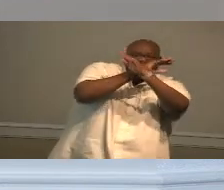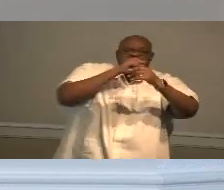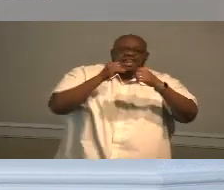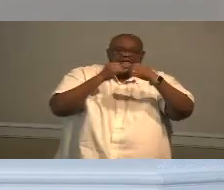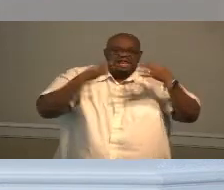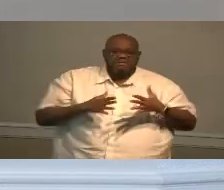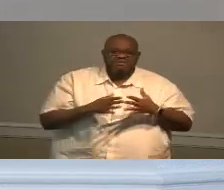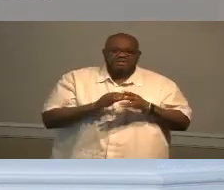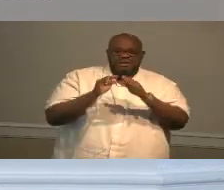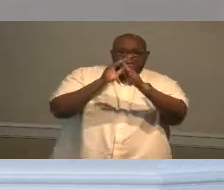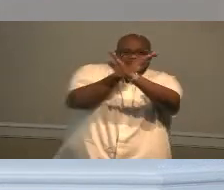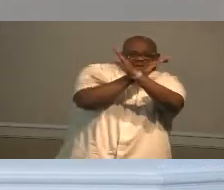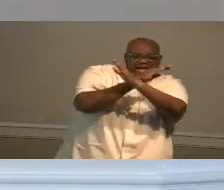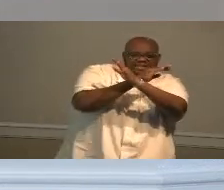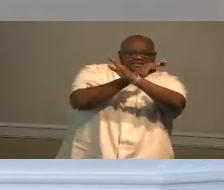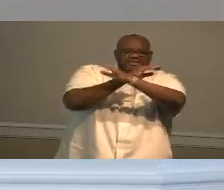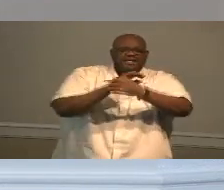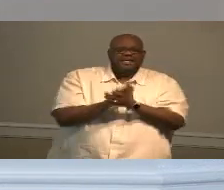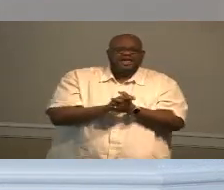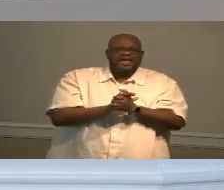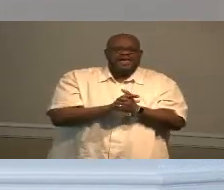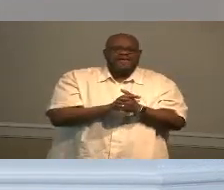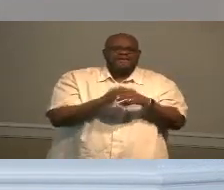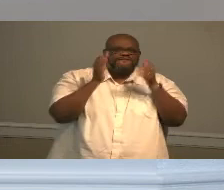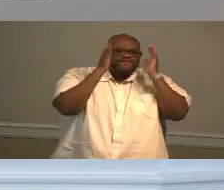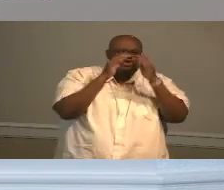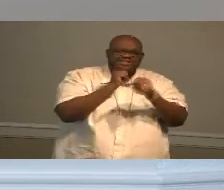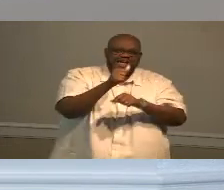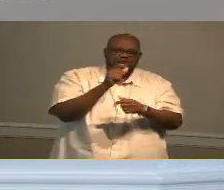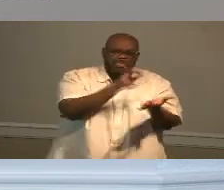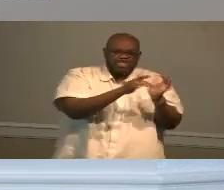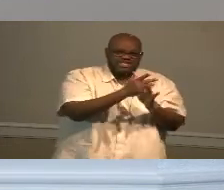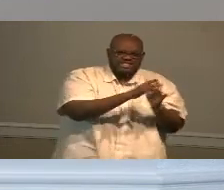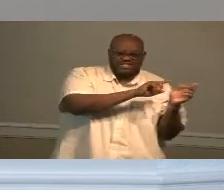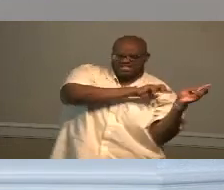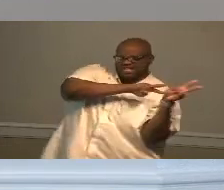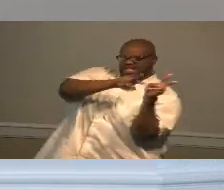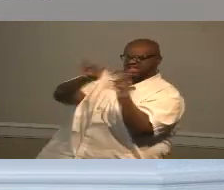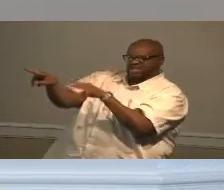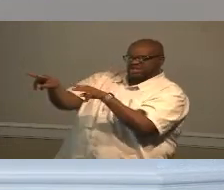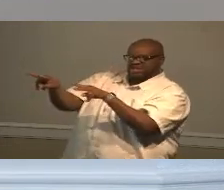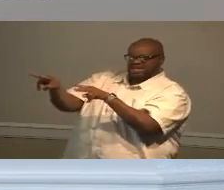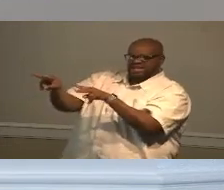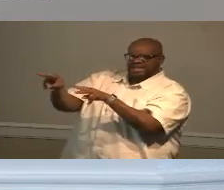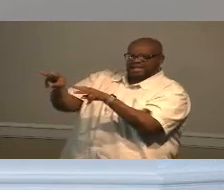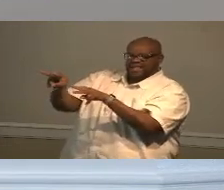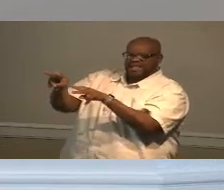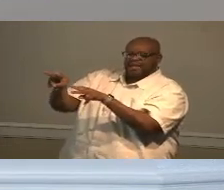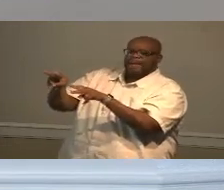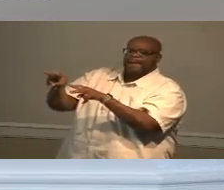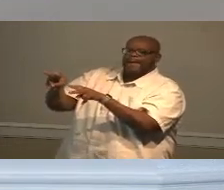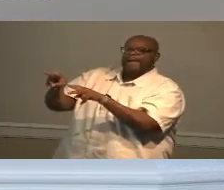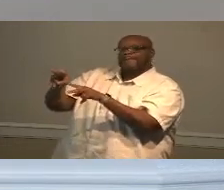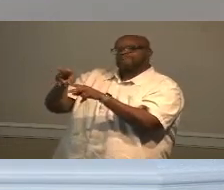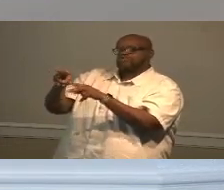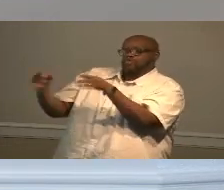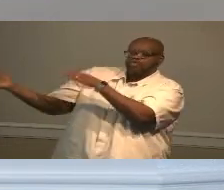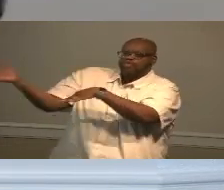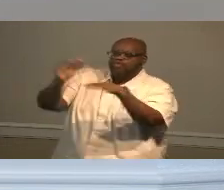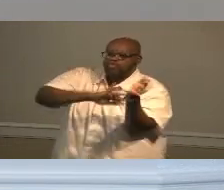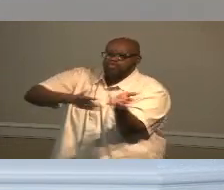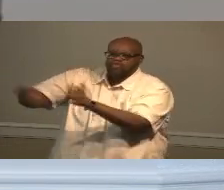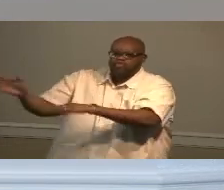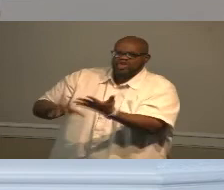he now takes his eyes off the prize. He stops looking at Jesus and starts looking at the obstacle,